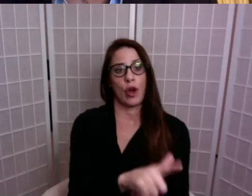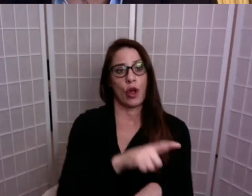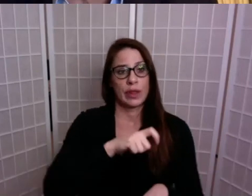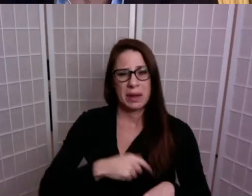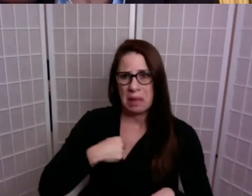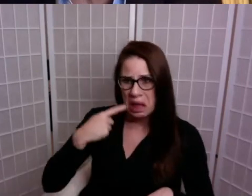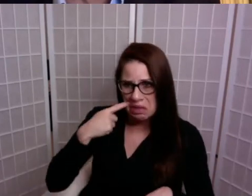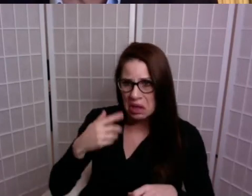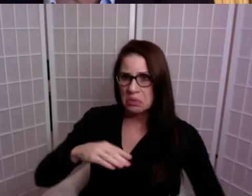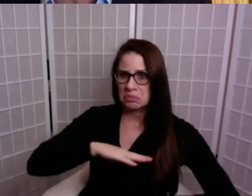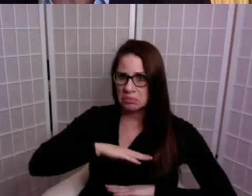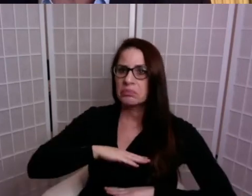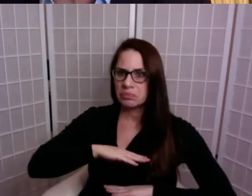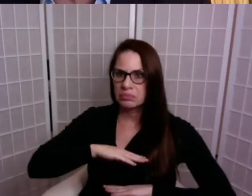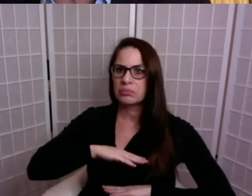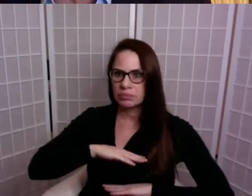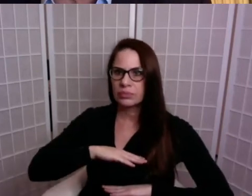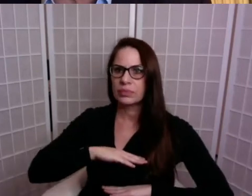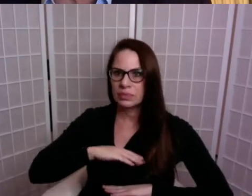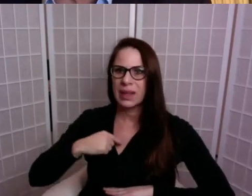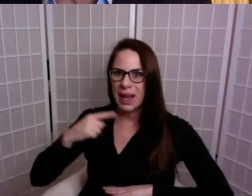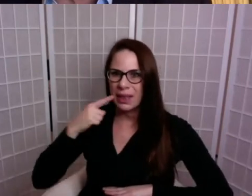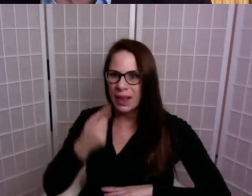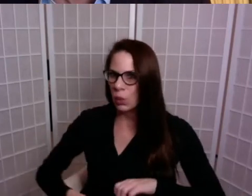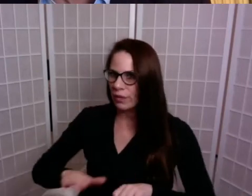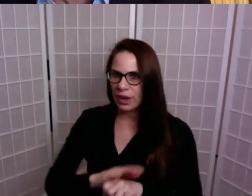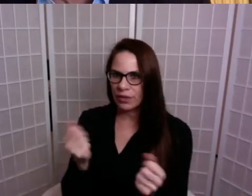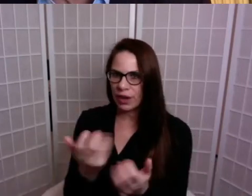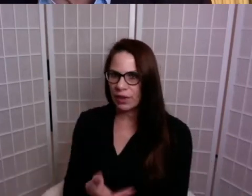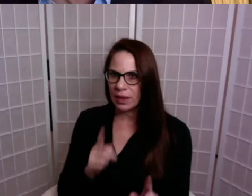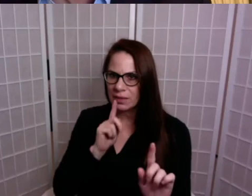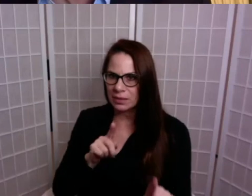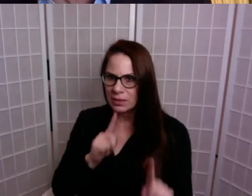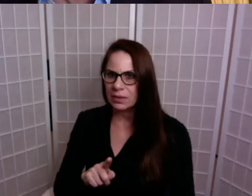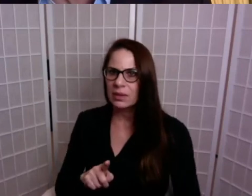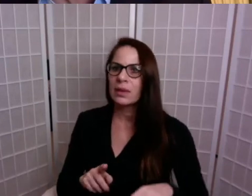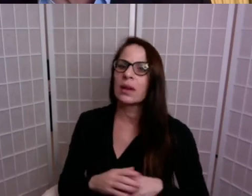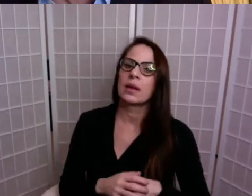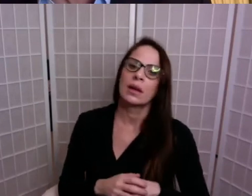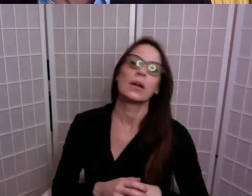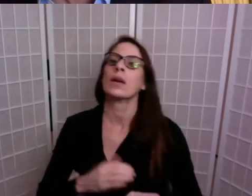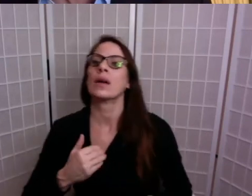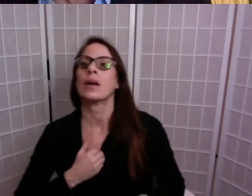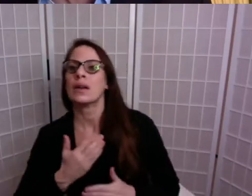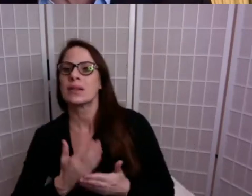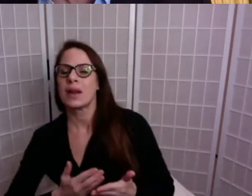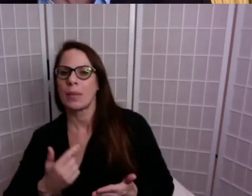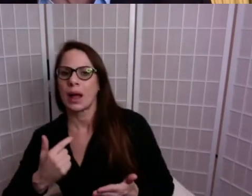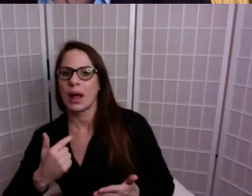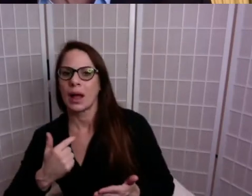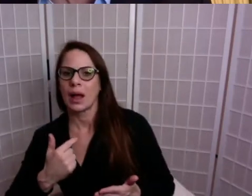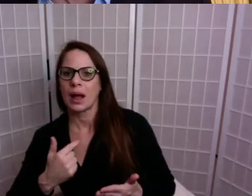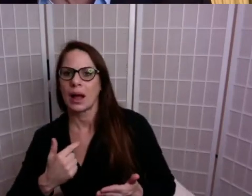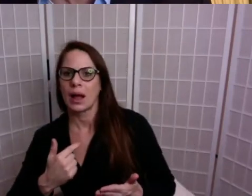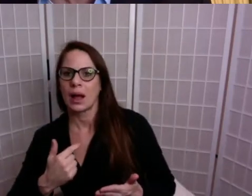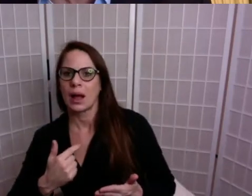here, Dave. And so I think we've covered everything. There are a few specific questions that I just recommend that, they're too focused